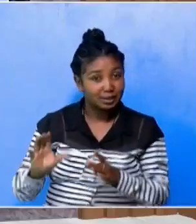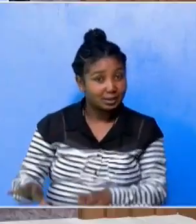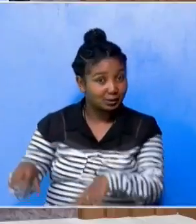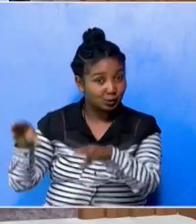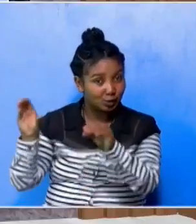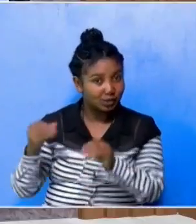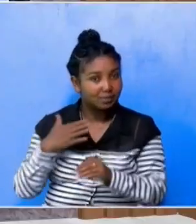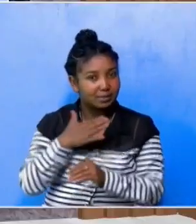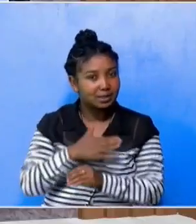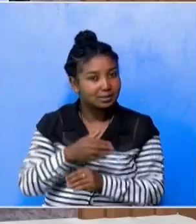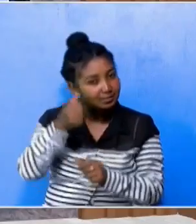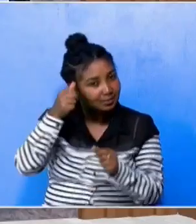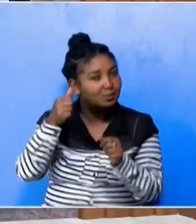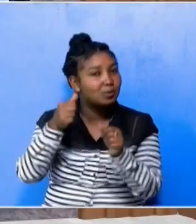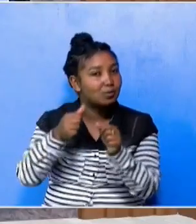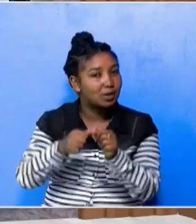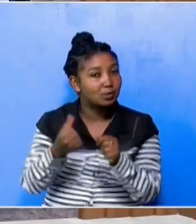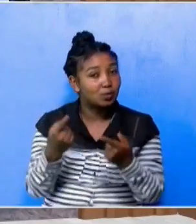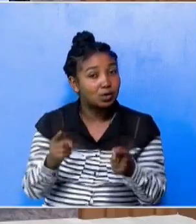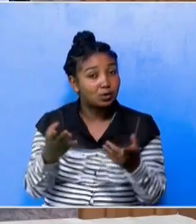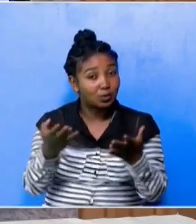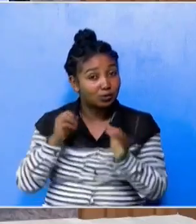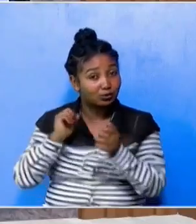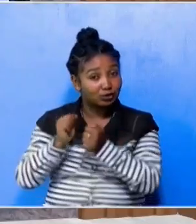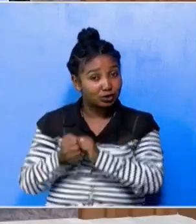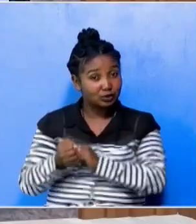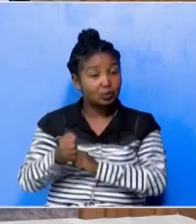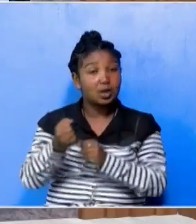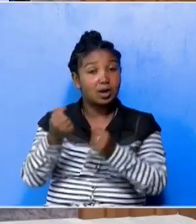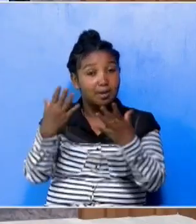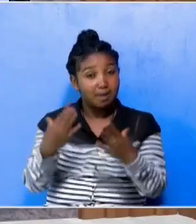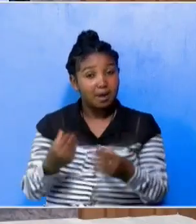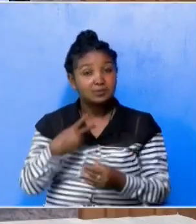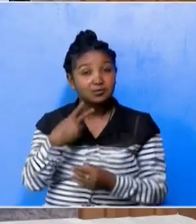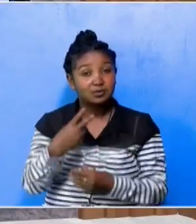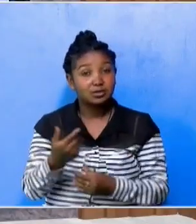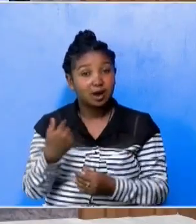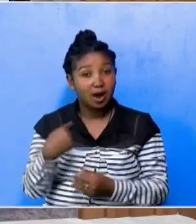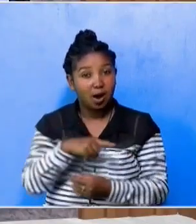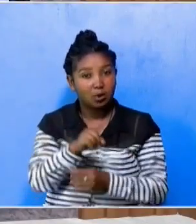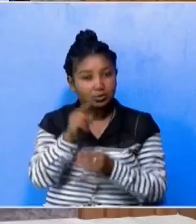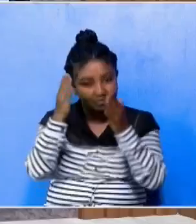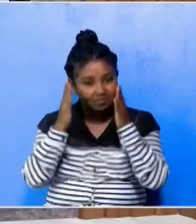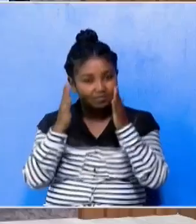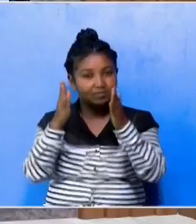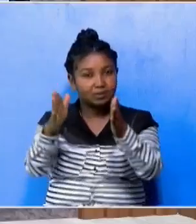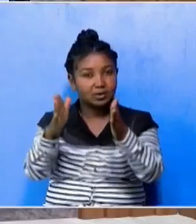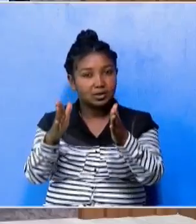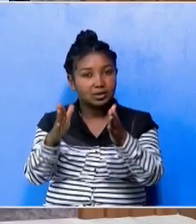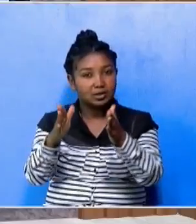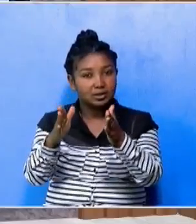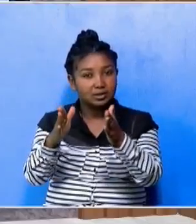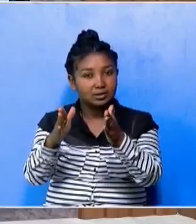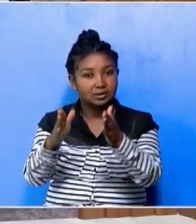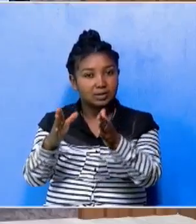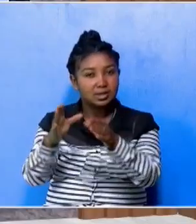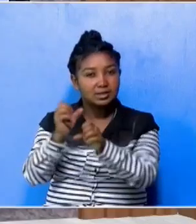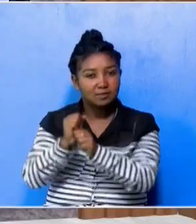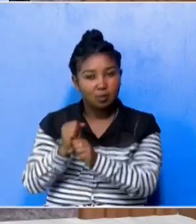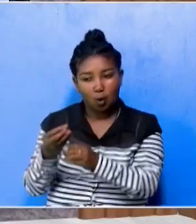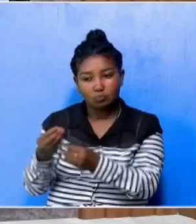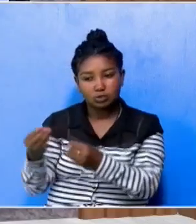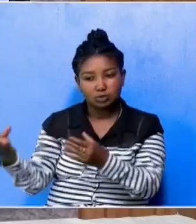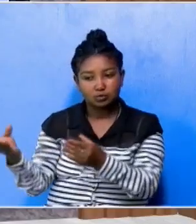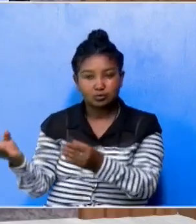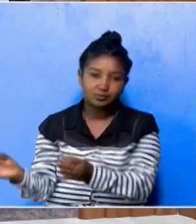Students, please bear your mind. When you want change into passive voice, our attention is just on the receiver of the